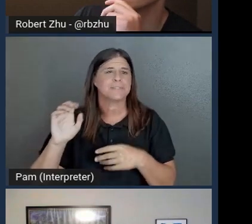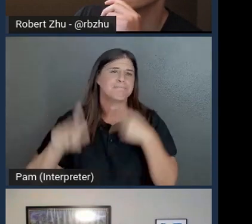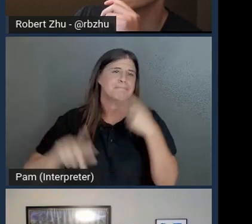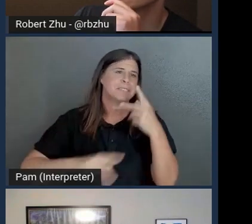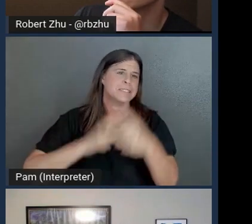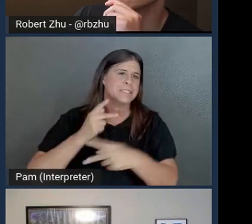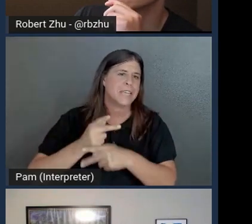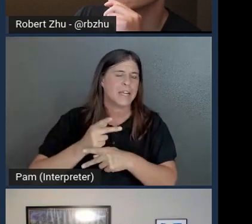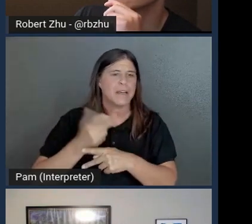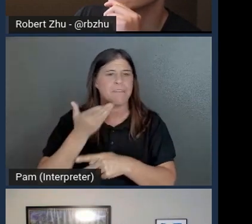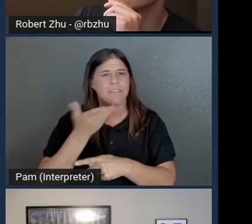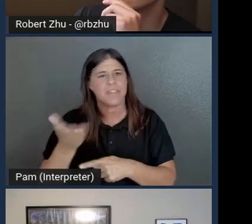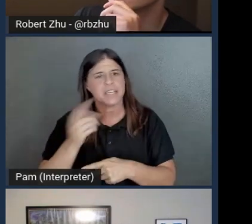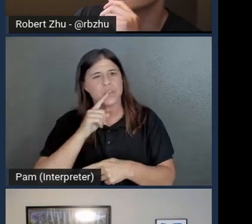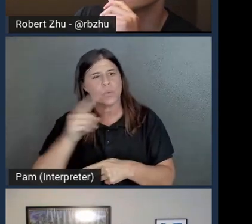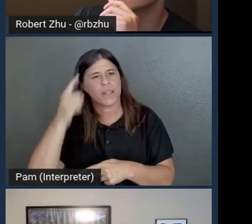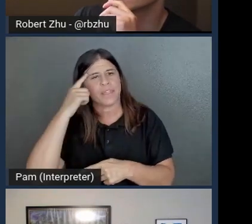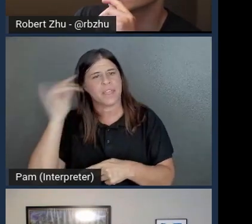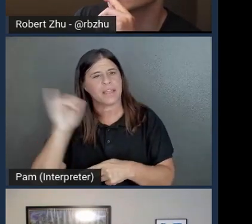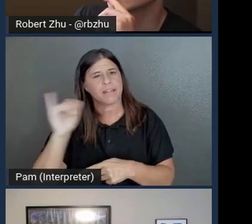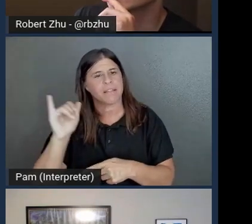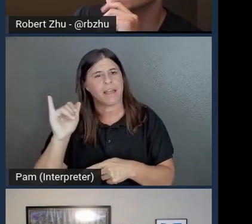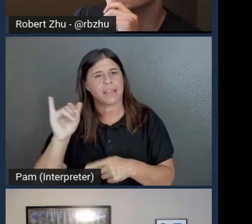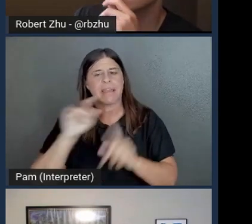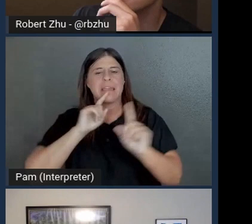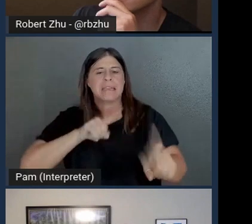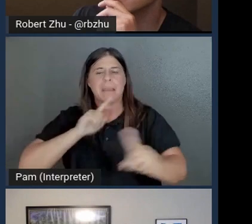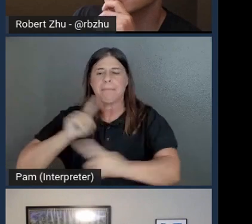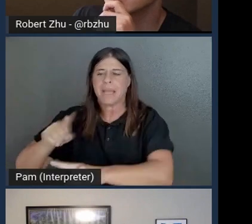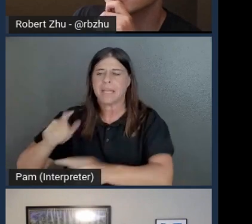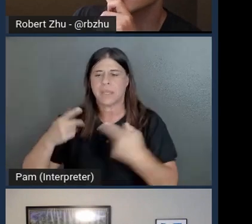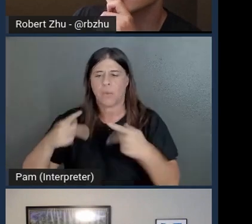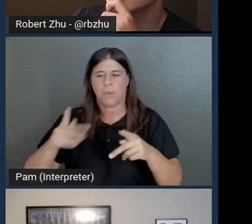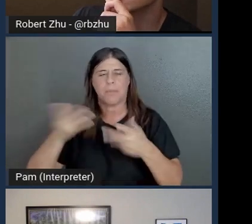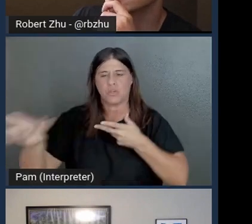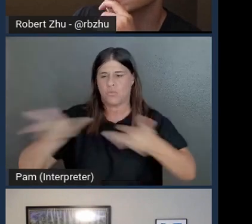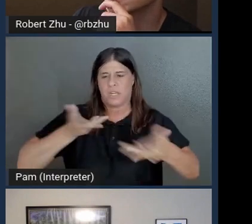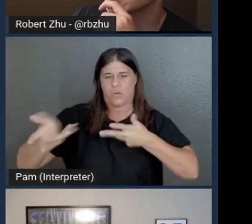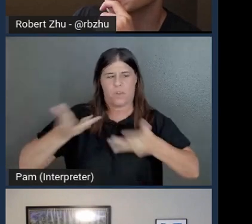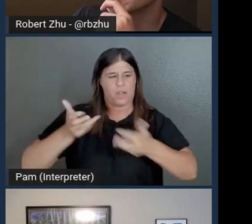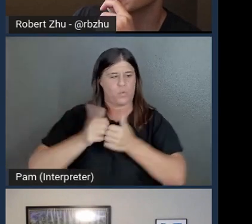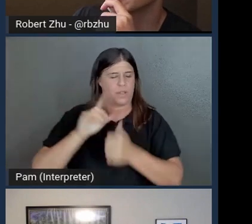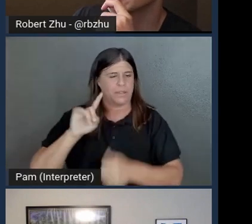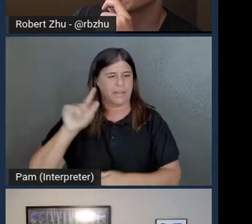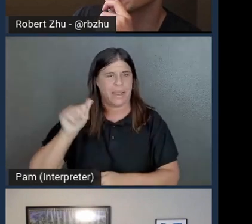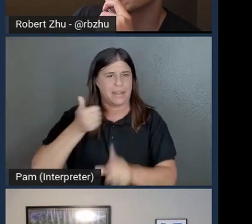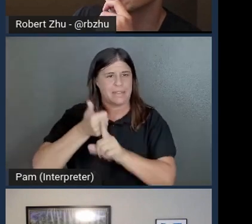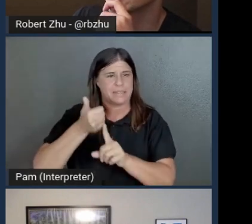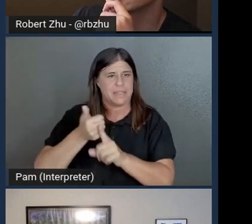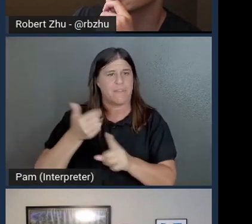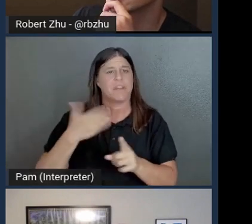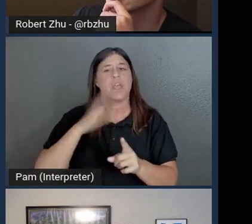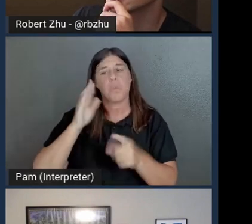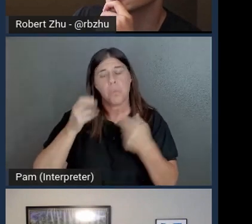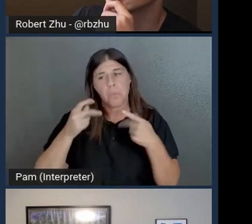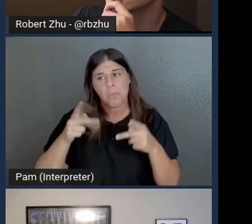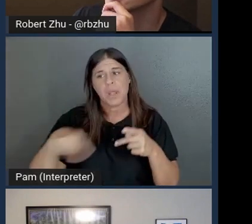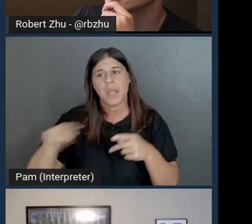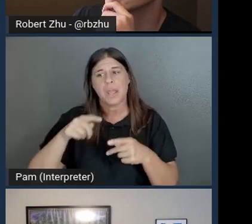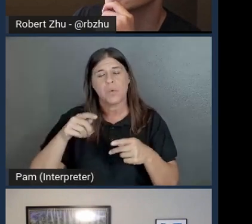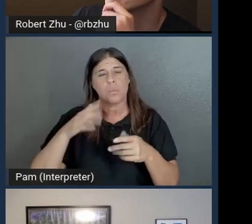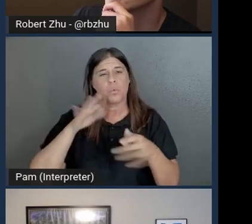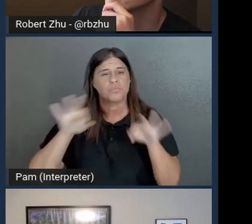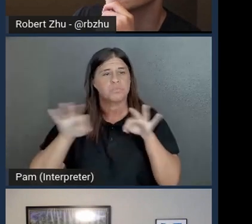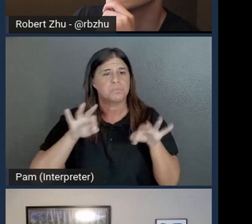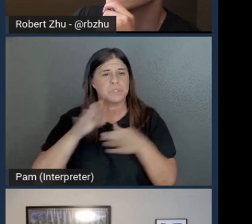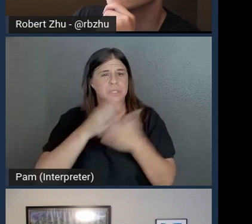magics, which are basically, you can think of them as little commands that will basically allow you to interact with the data. Allows you to basically, we'll walk through a couple of them